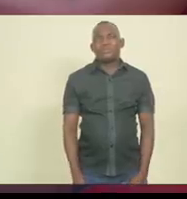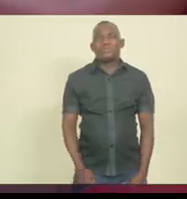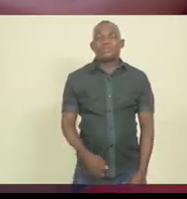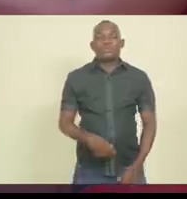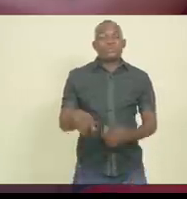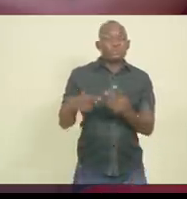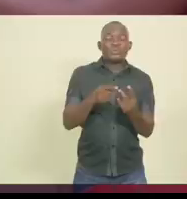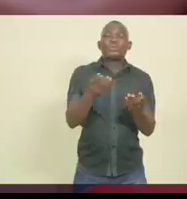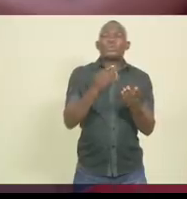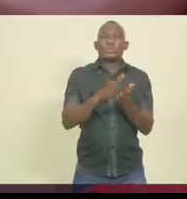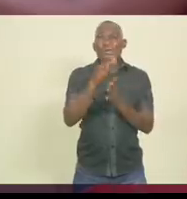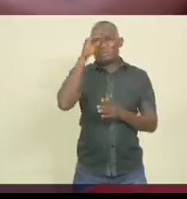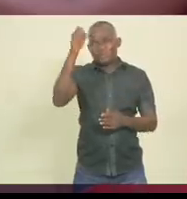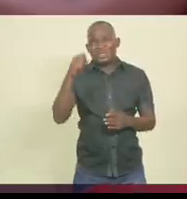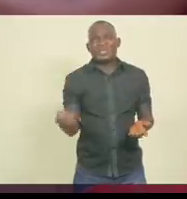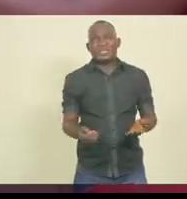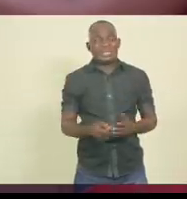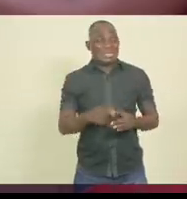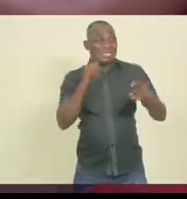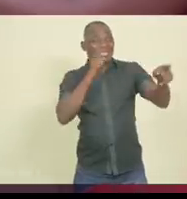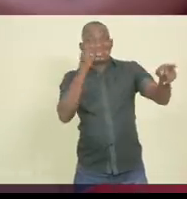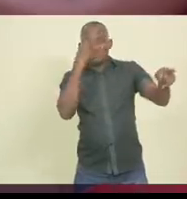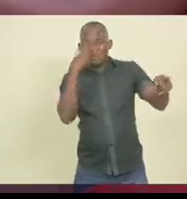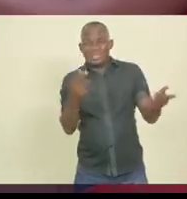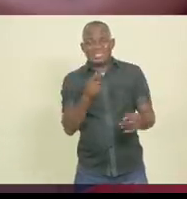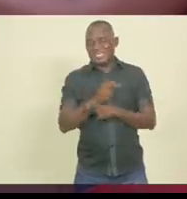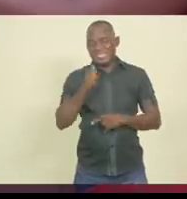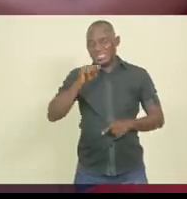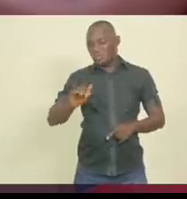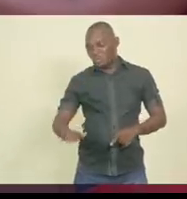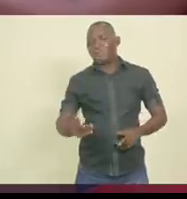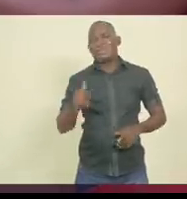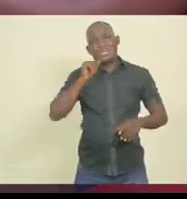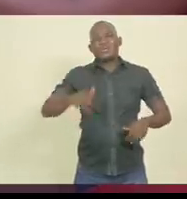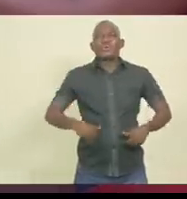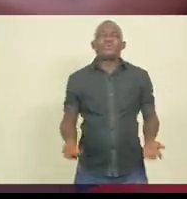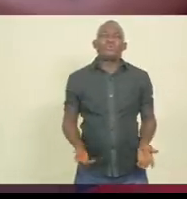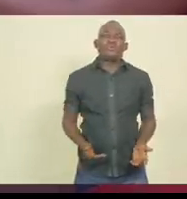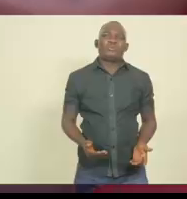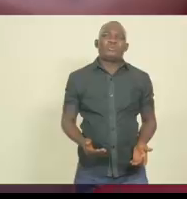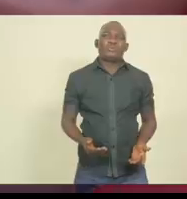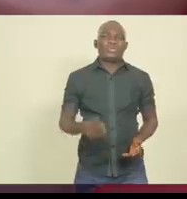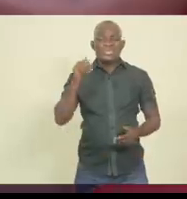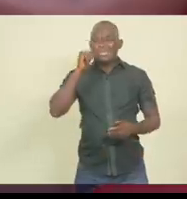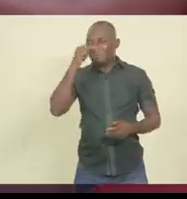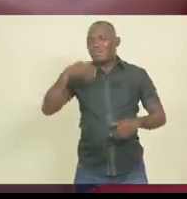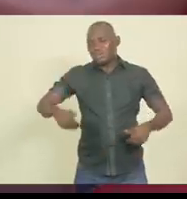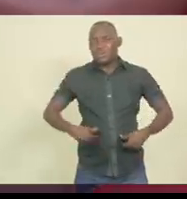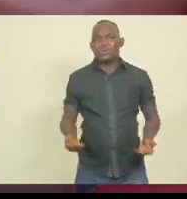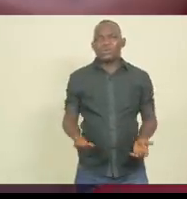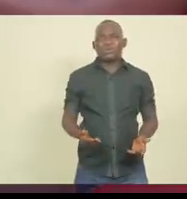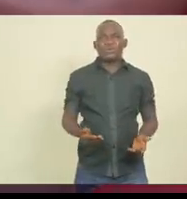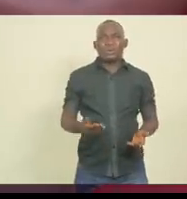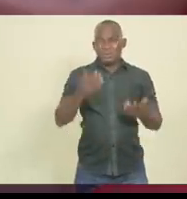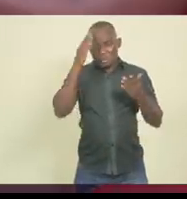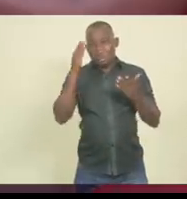We don't mean to be wicked, and she's just a little girl, and that's why we're here. I don't know if